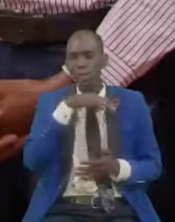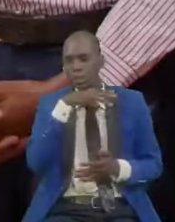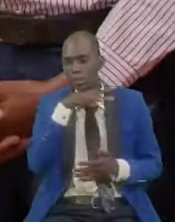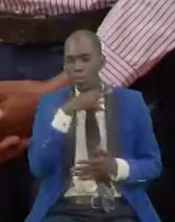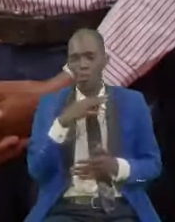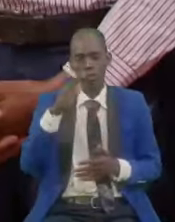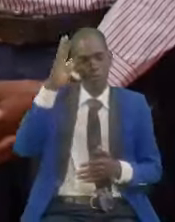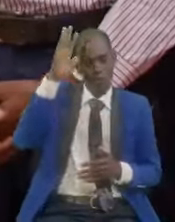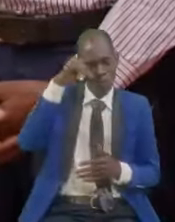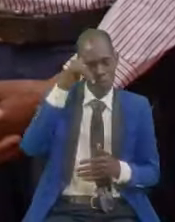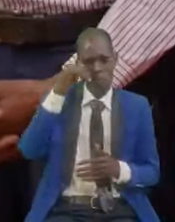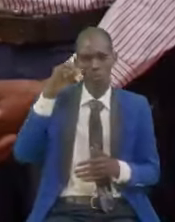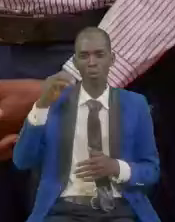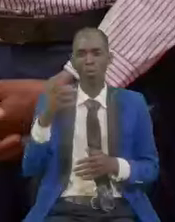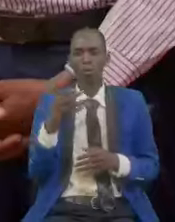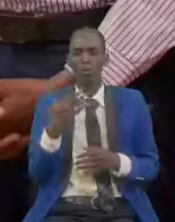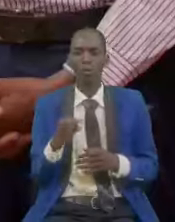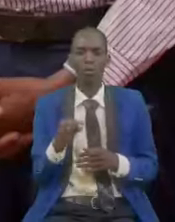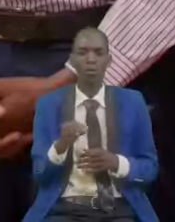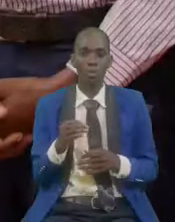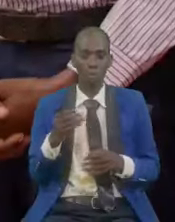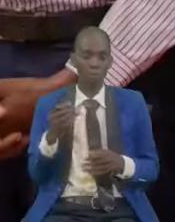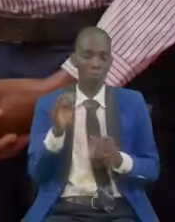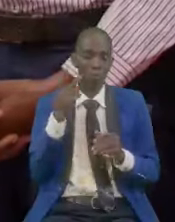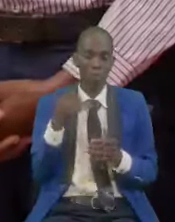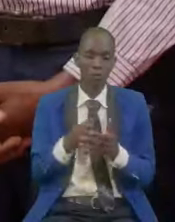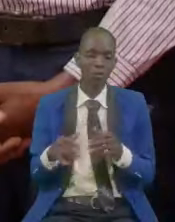disobedience, naughtiness on the ground.